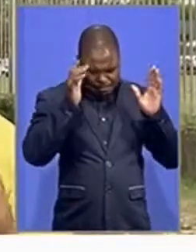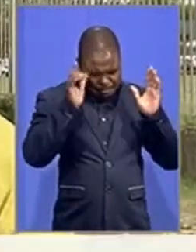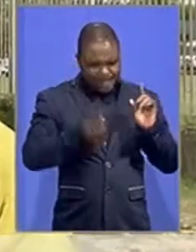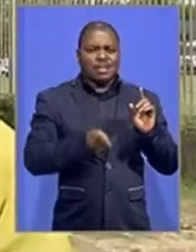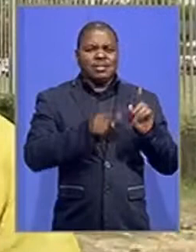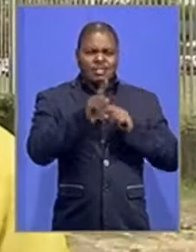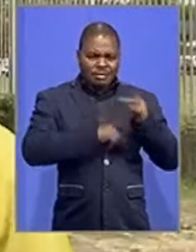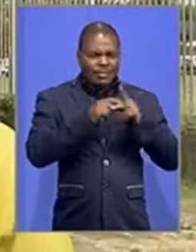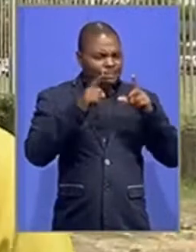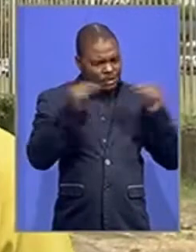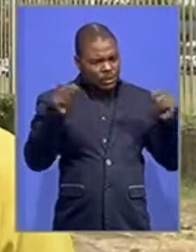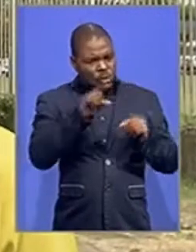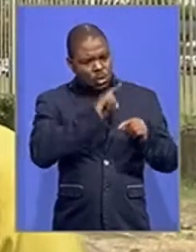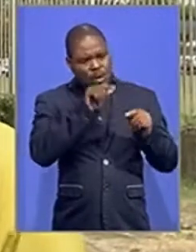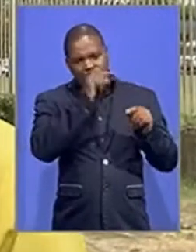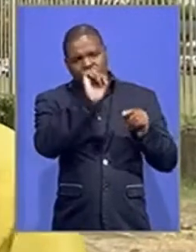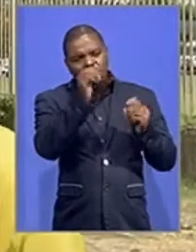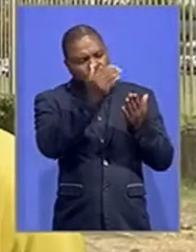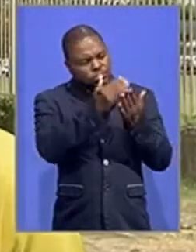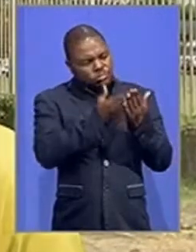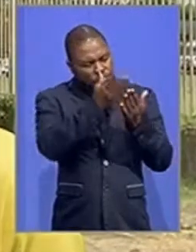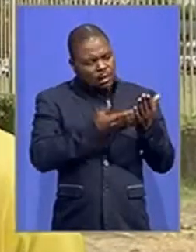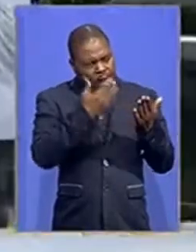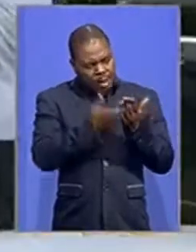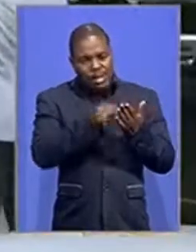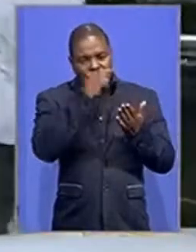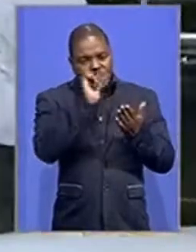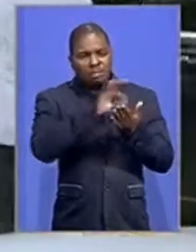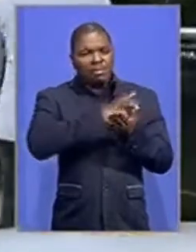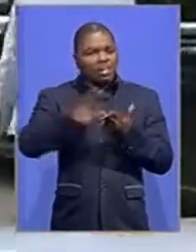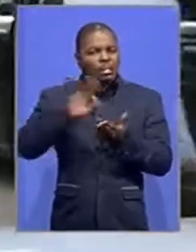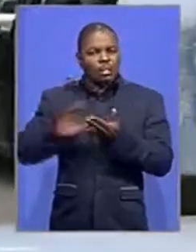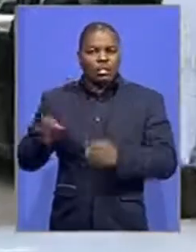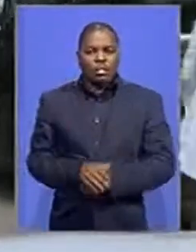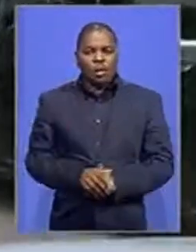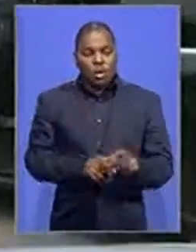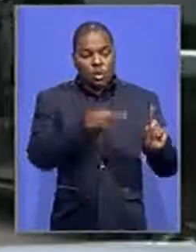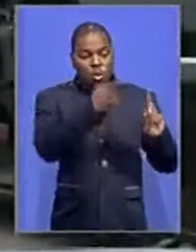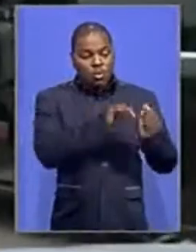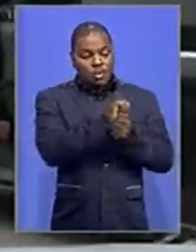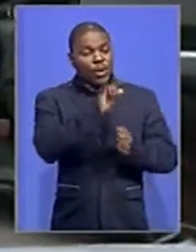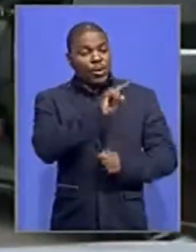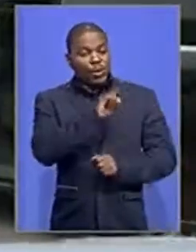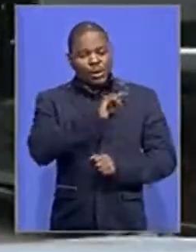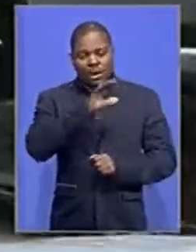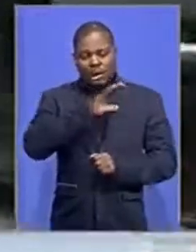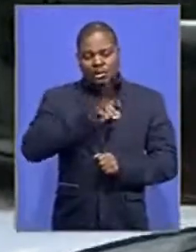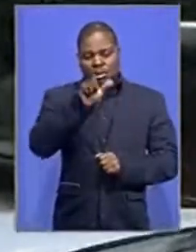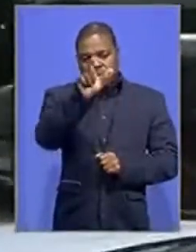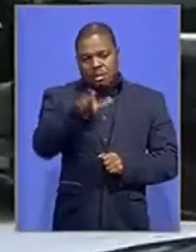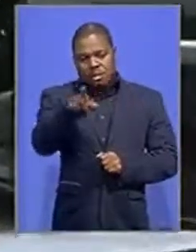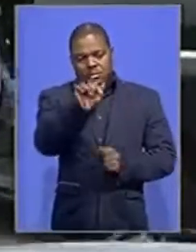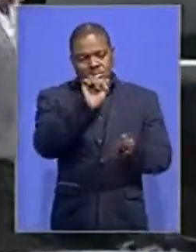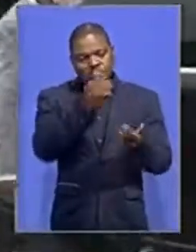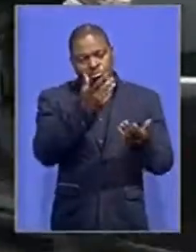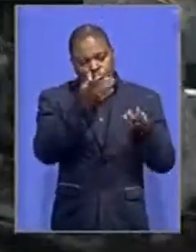the people who are accused in this matter can clear their names properly. Gumede o latofatswa ka go laela makhanselara go batla batlamedi ba